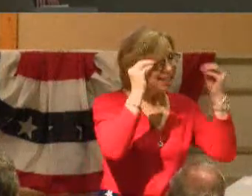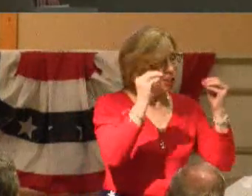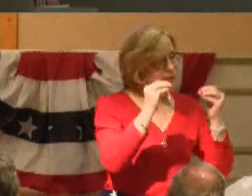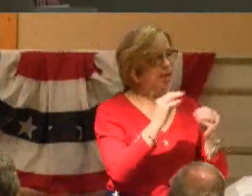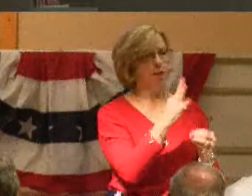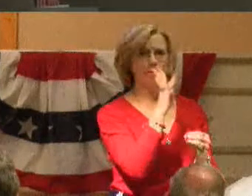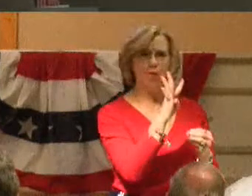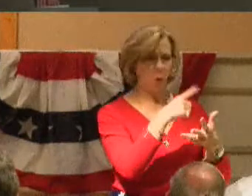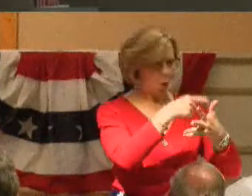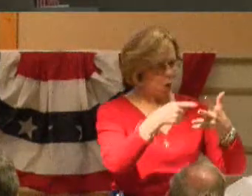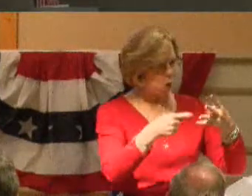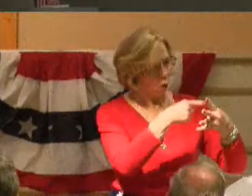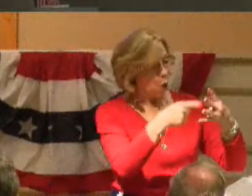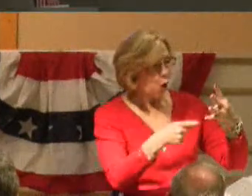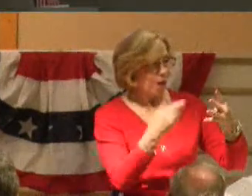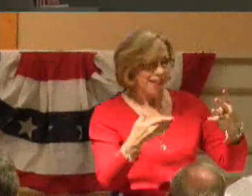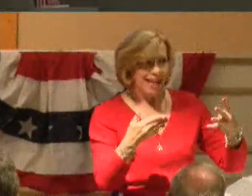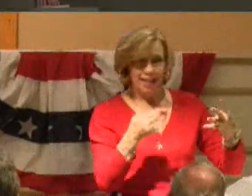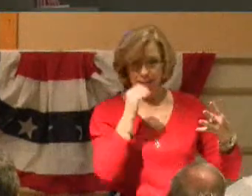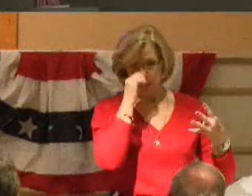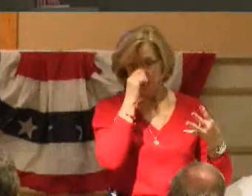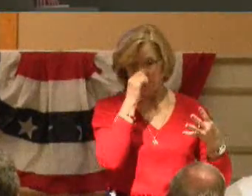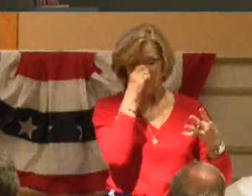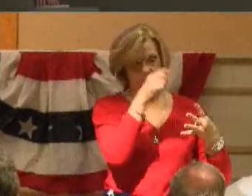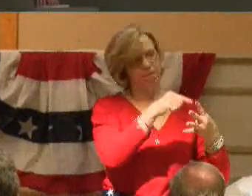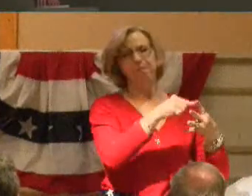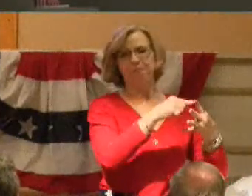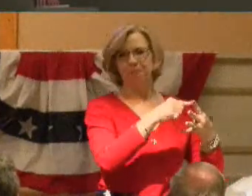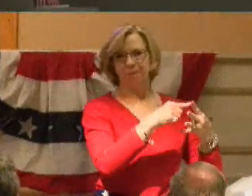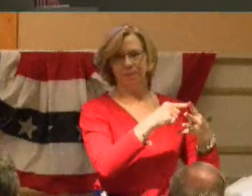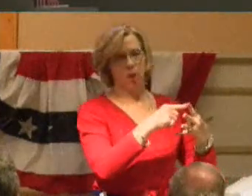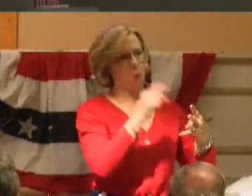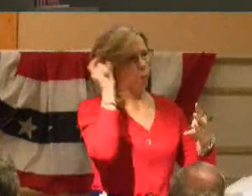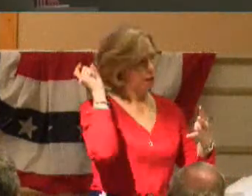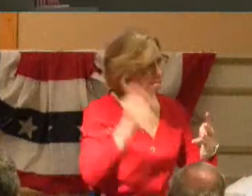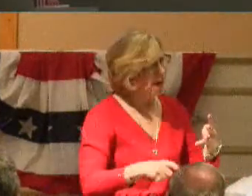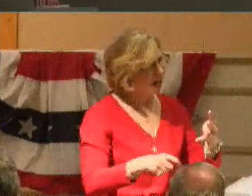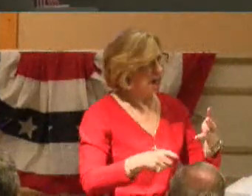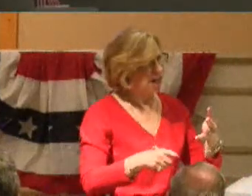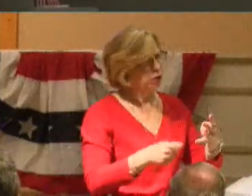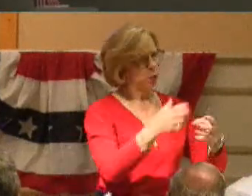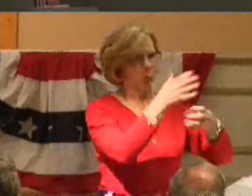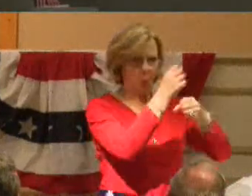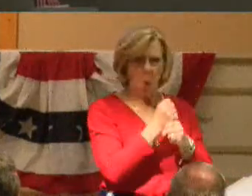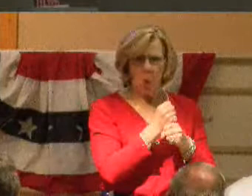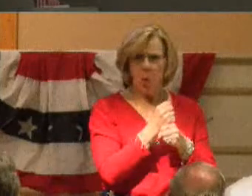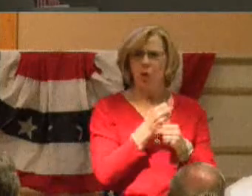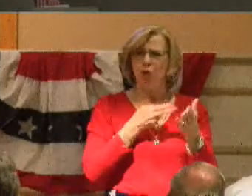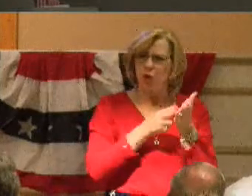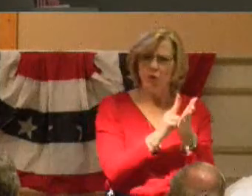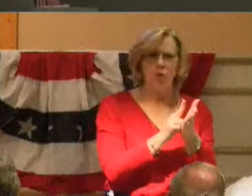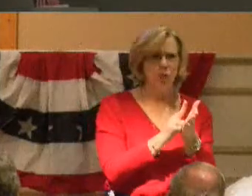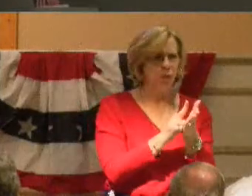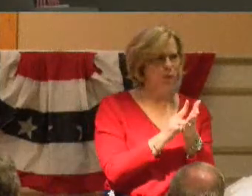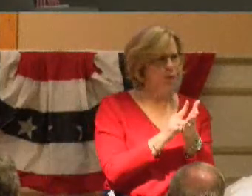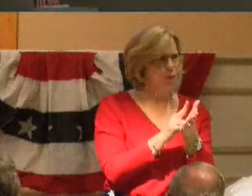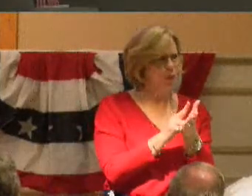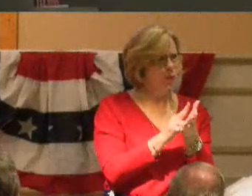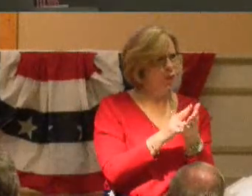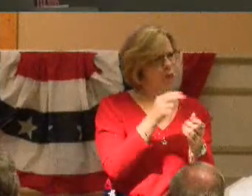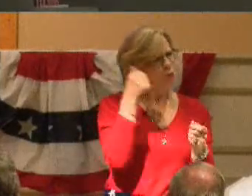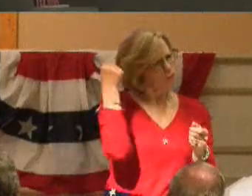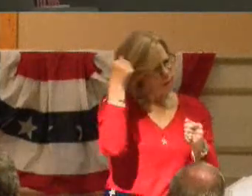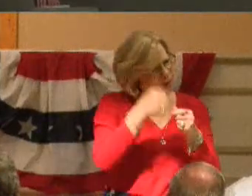want to share with you quickly this morning. Number one, it teaches us that we must hold unto the truth. Remember that. We